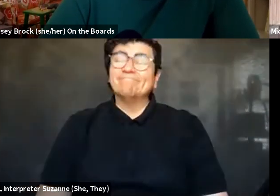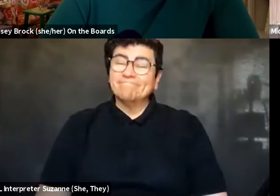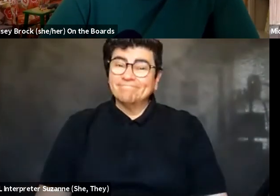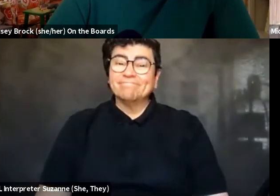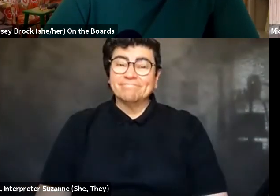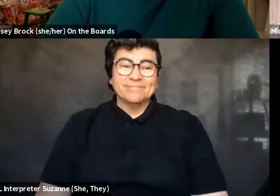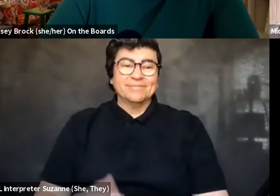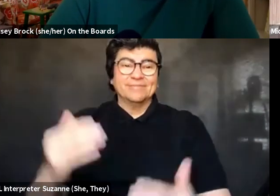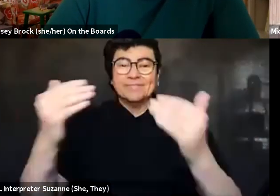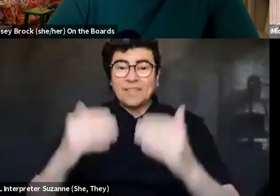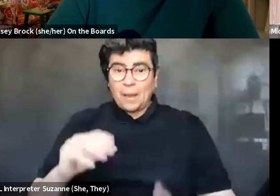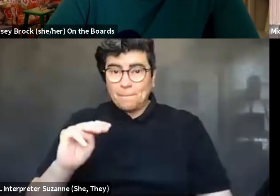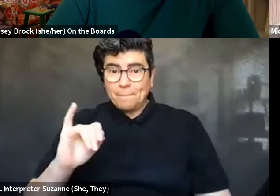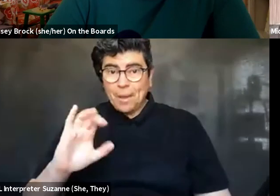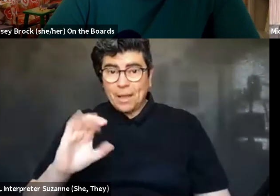Michael?